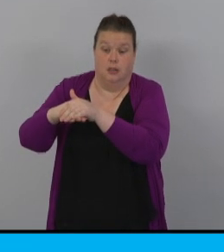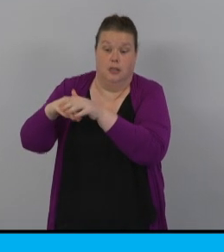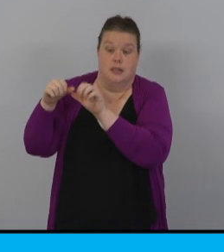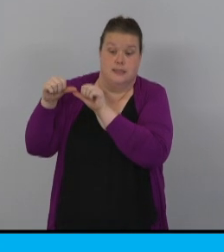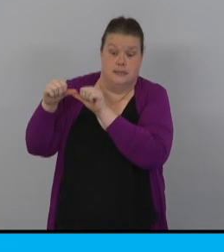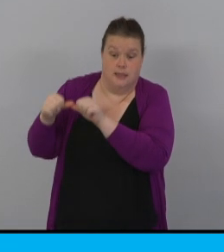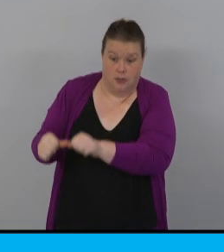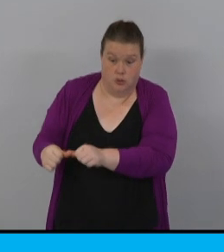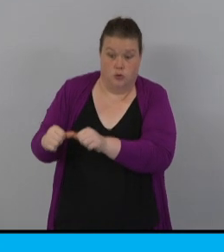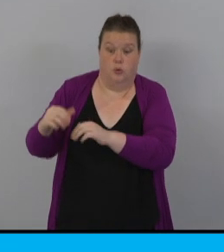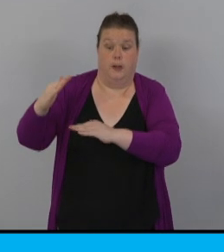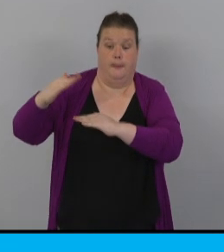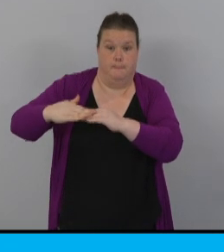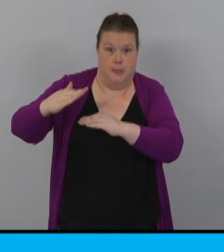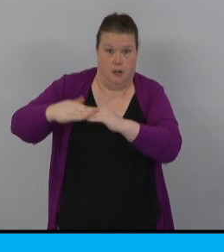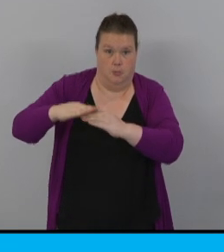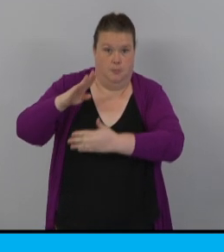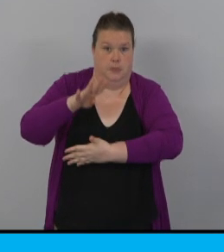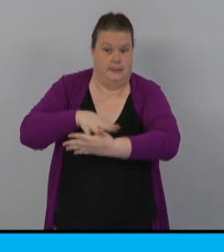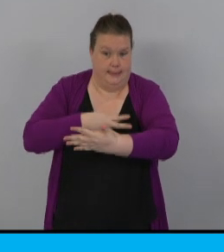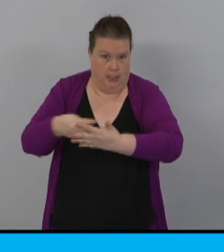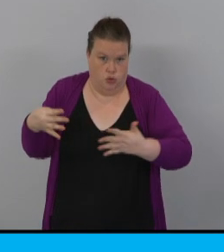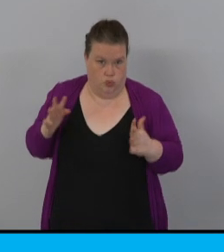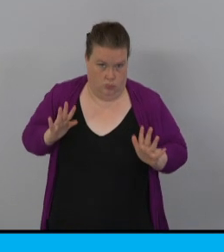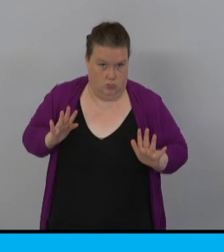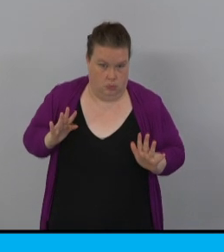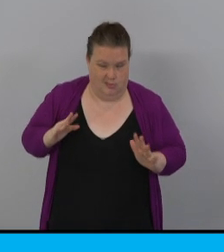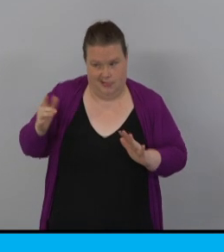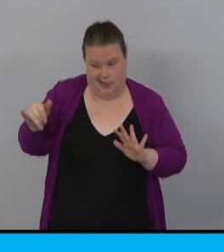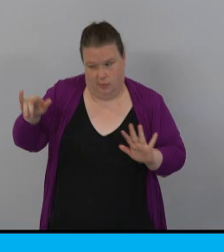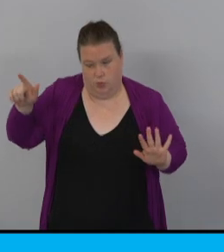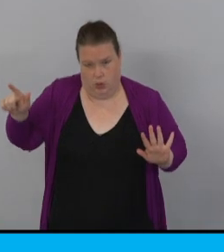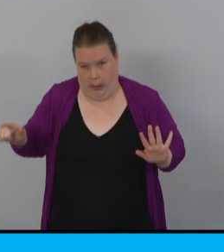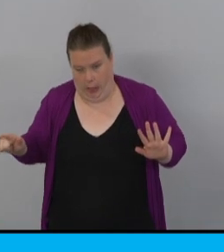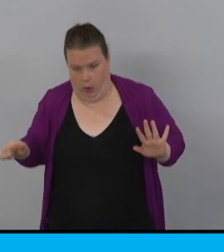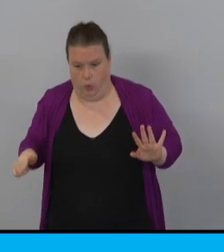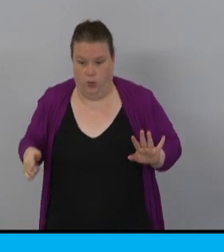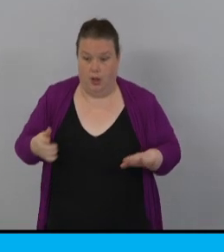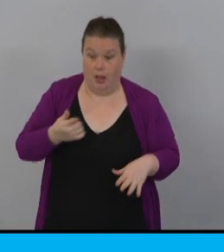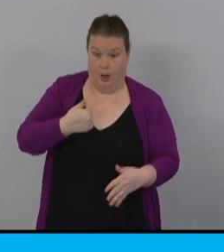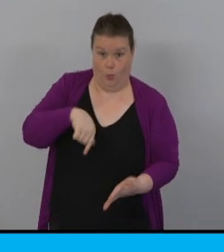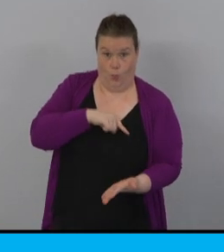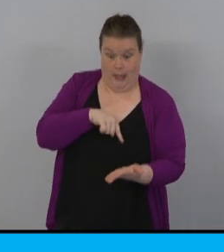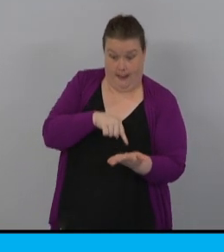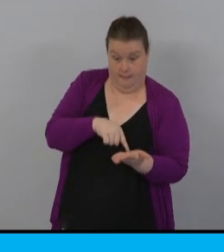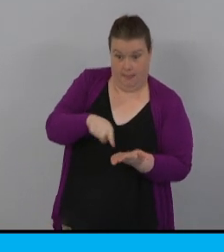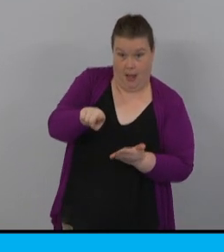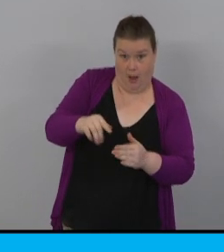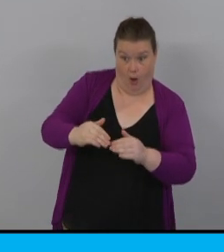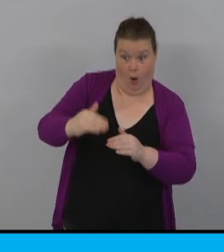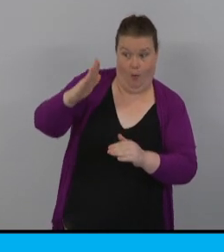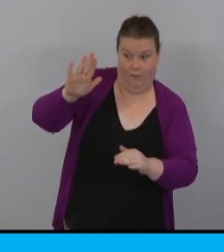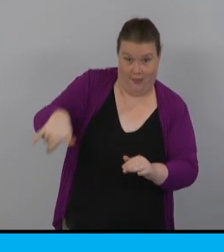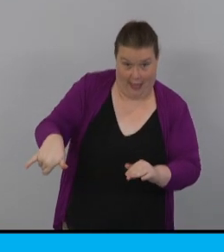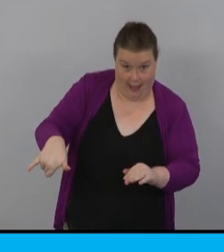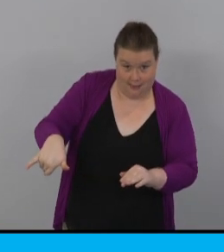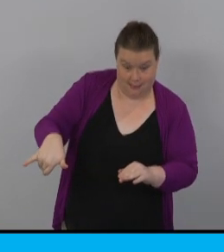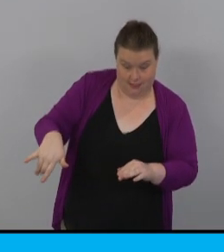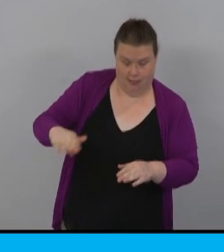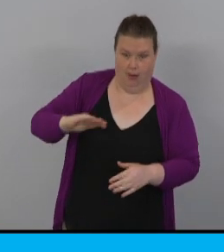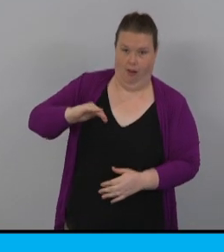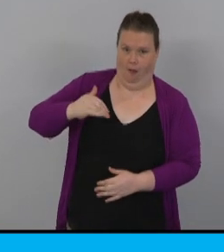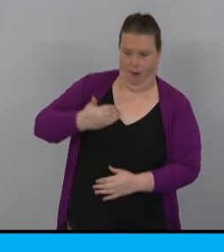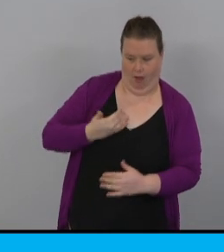what most districts are paying now. And then anything that we pay over statutory minimum, then we have to